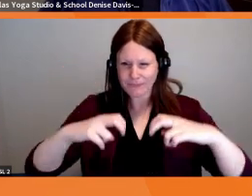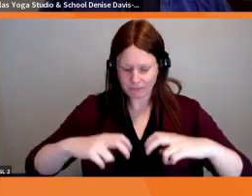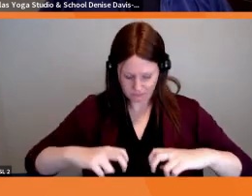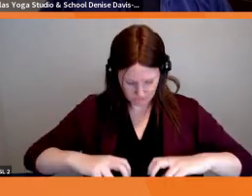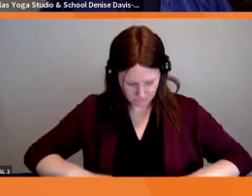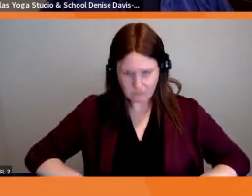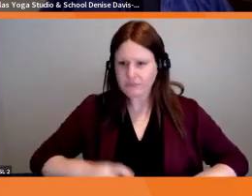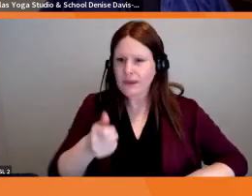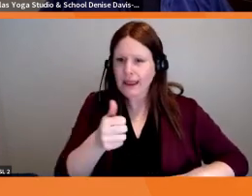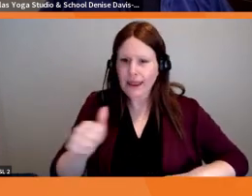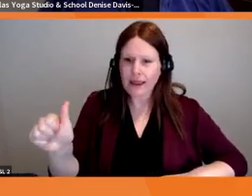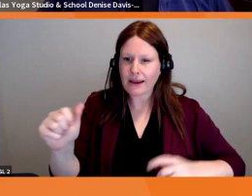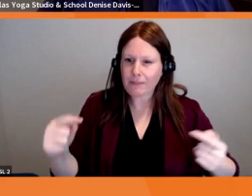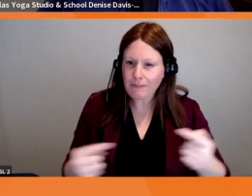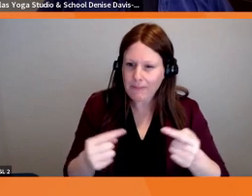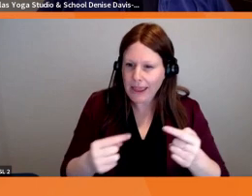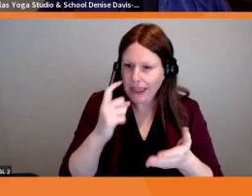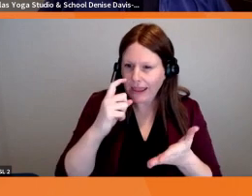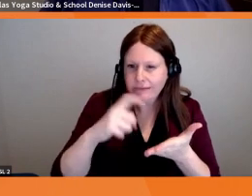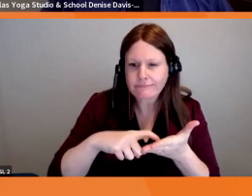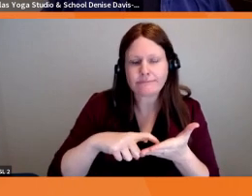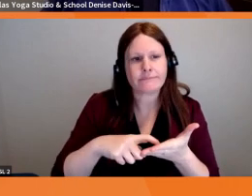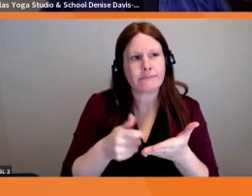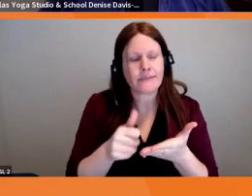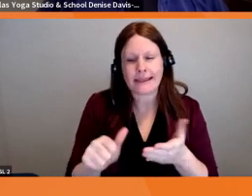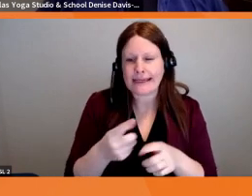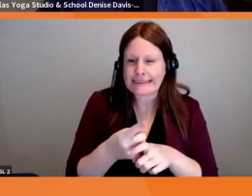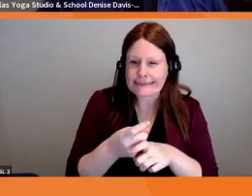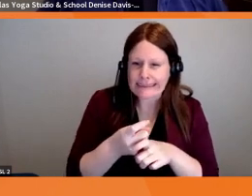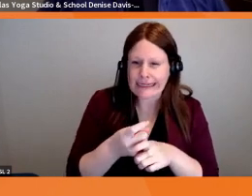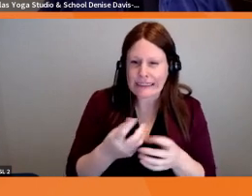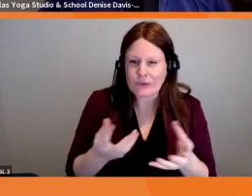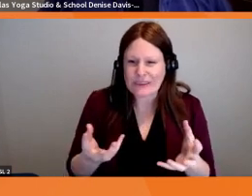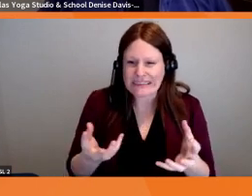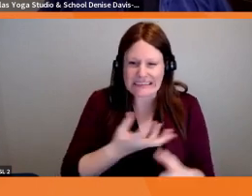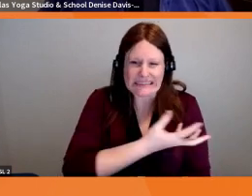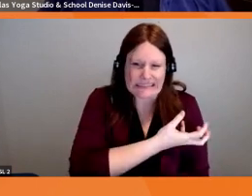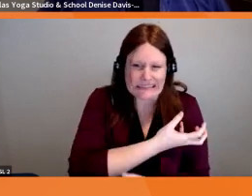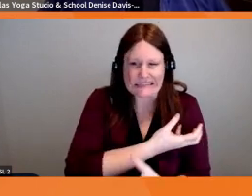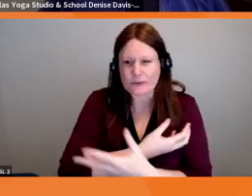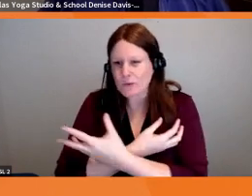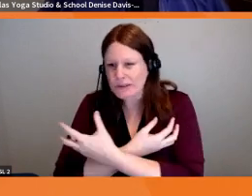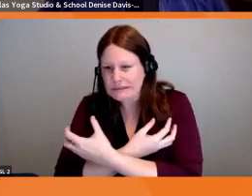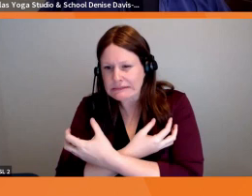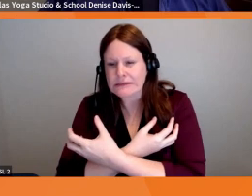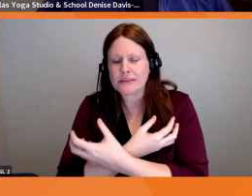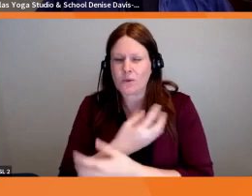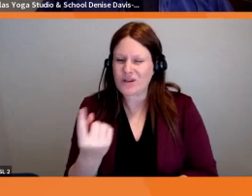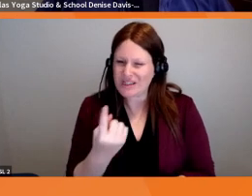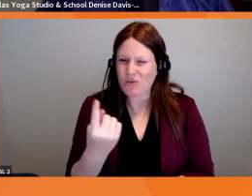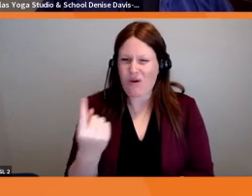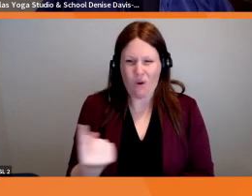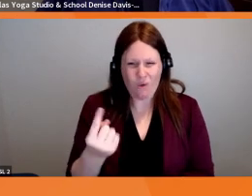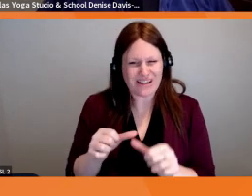are painful, tight, pulling in. Maybe there's chronic places where you have tension. Maybe